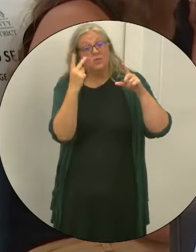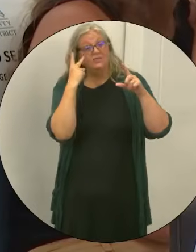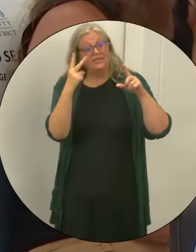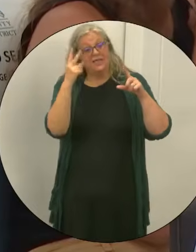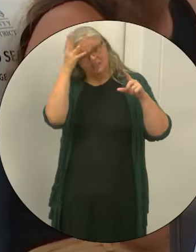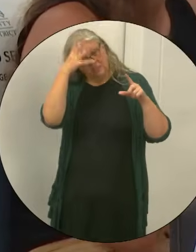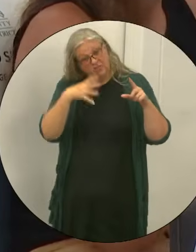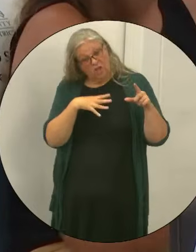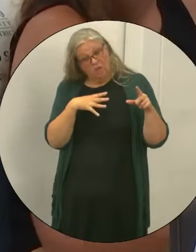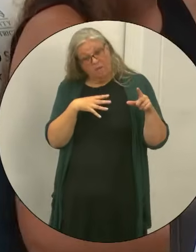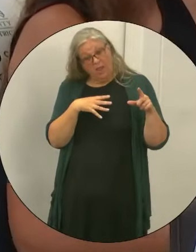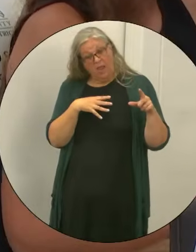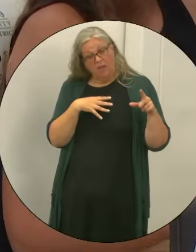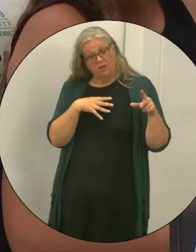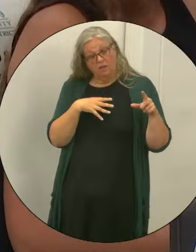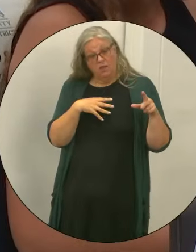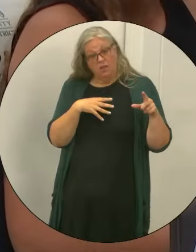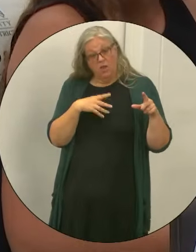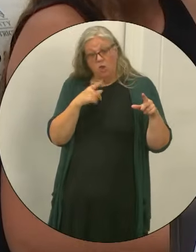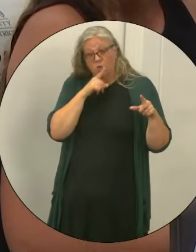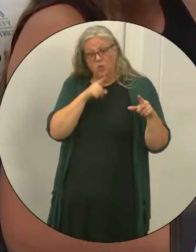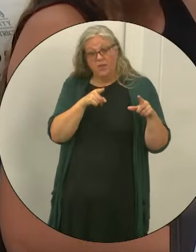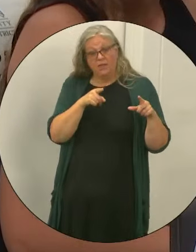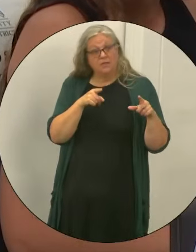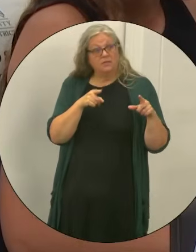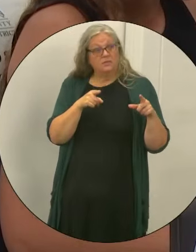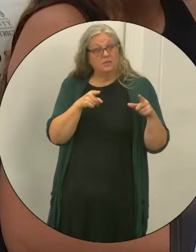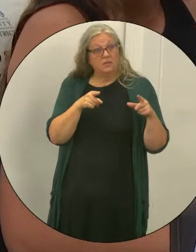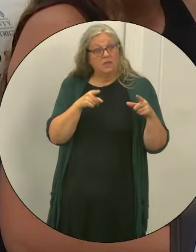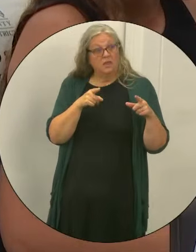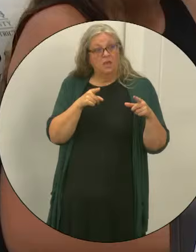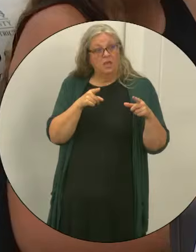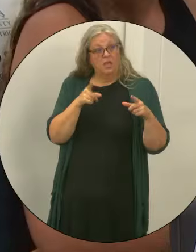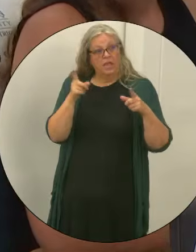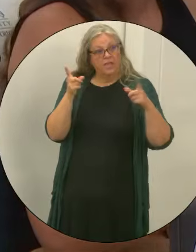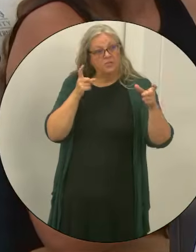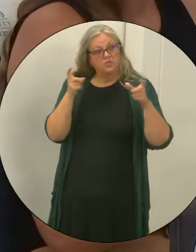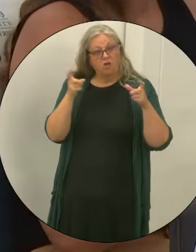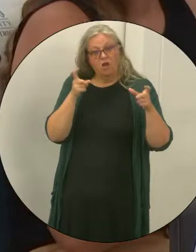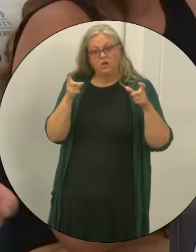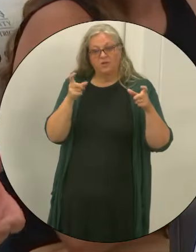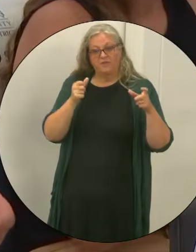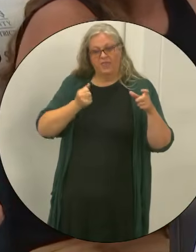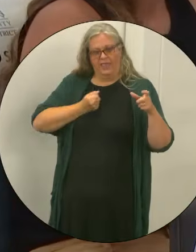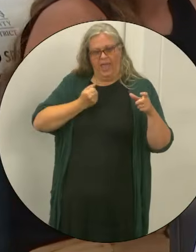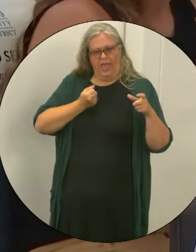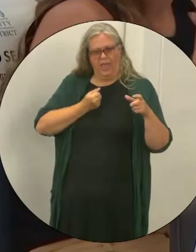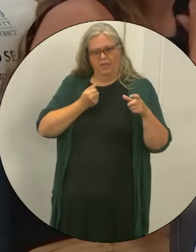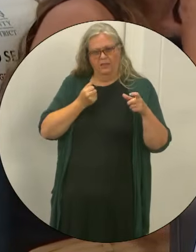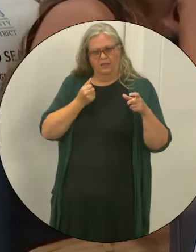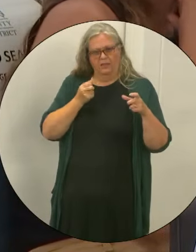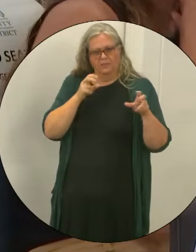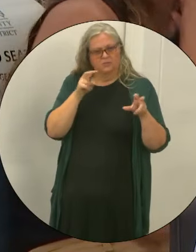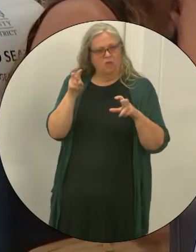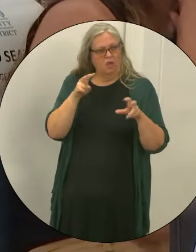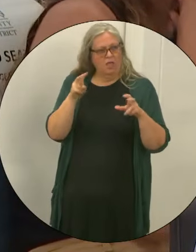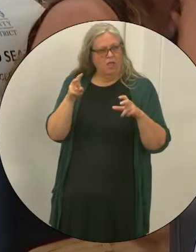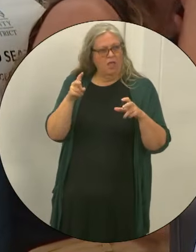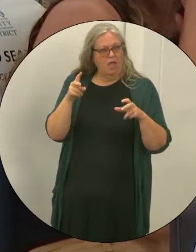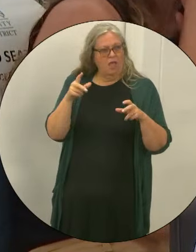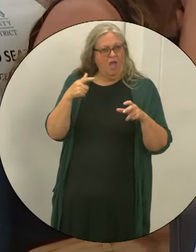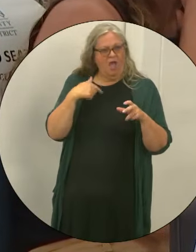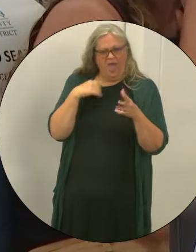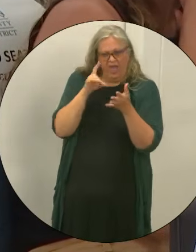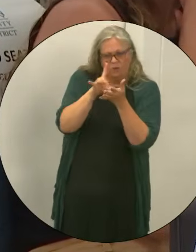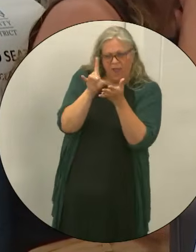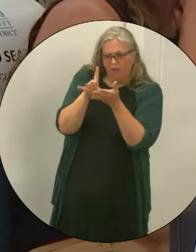was ironically in charge of the gang stalking program that comes from Masonic territory. I ran off everybody that was videotaping me. I asked